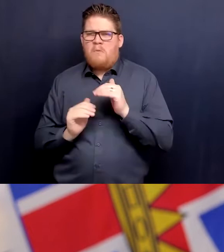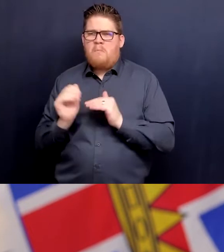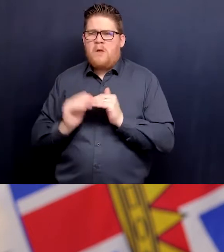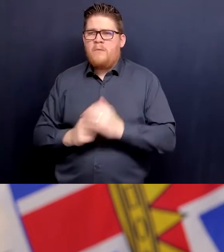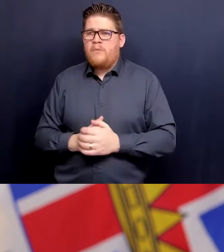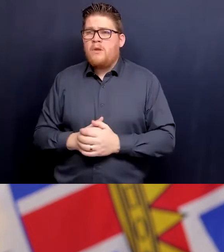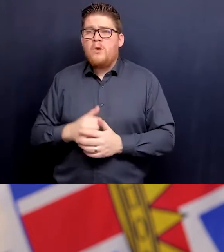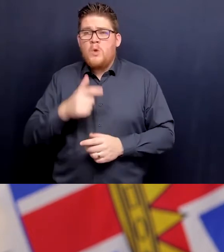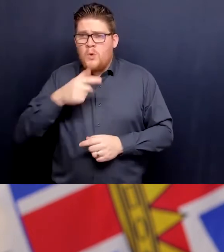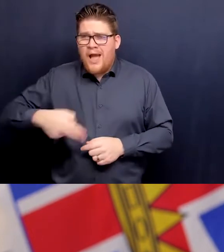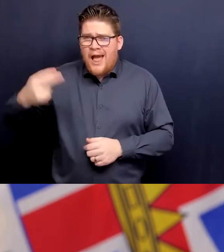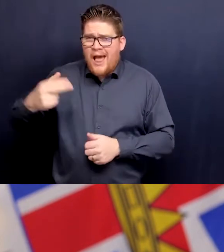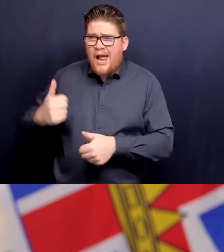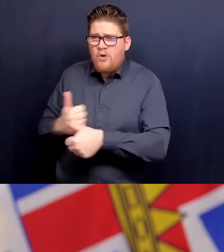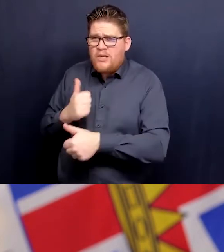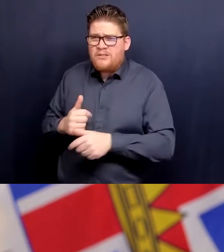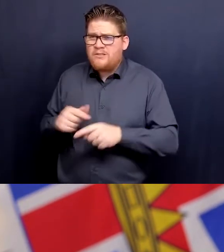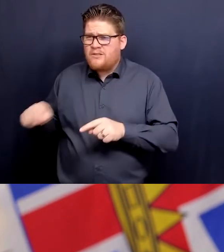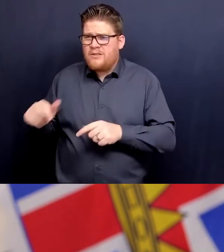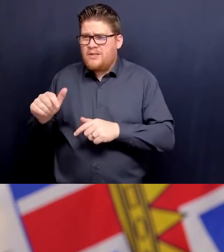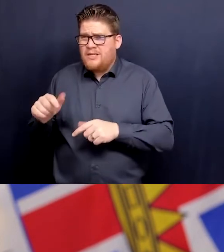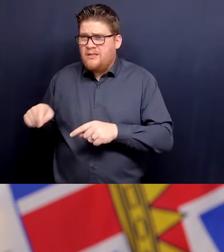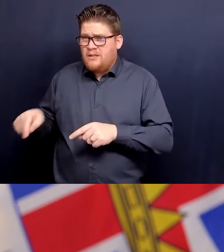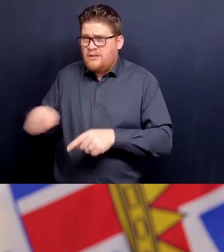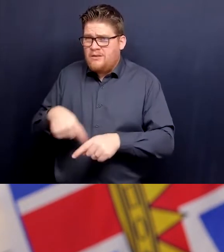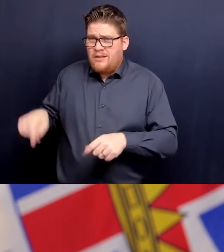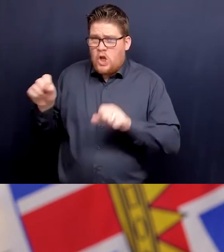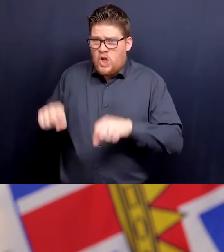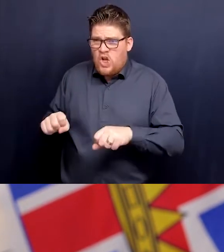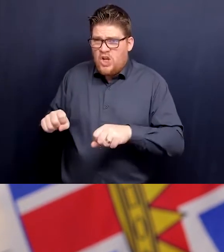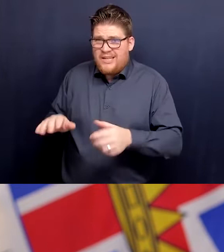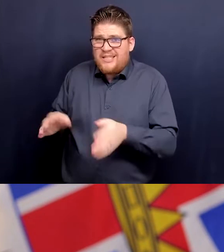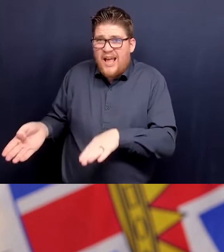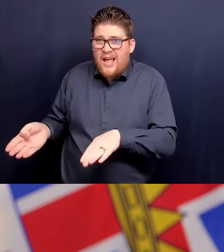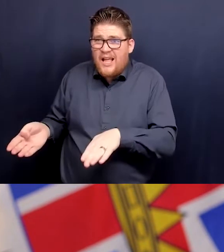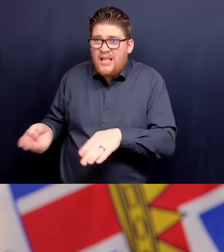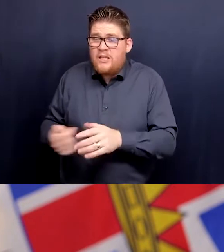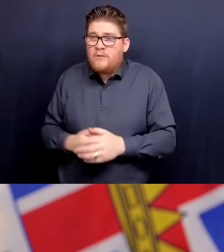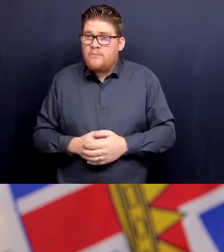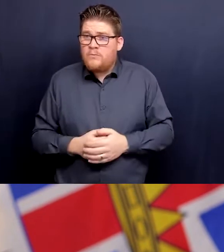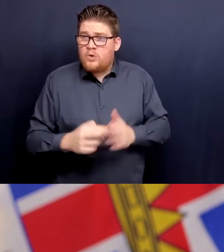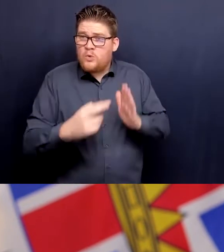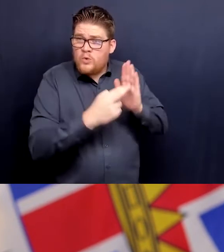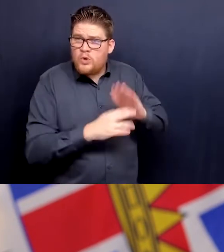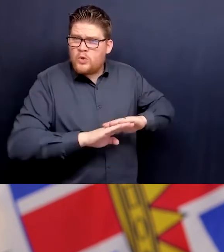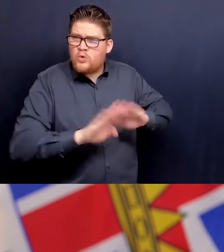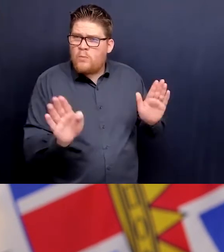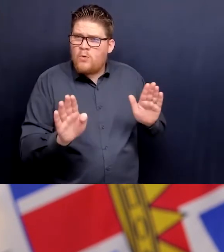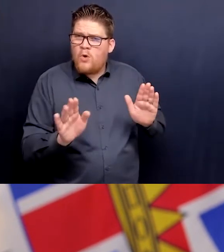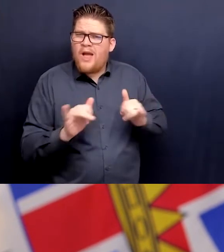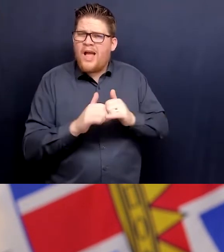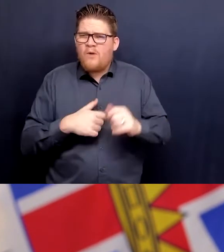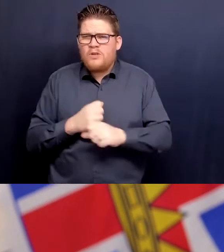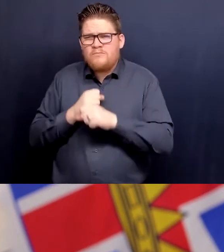of life and death. With restrictions being lifted, what is in place to protect people at high risk, and what